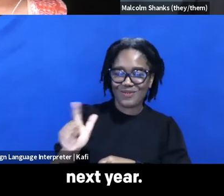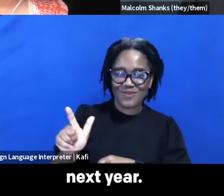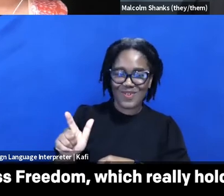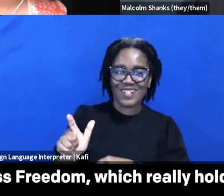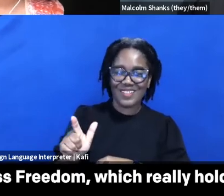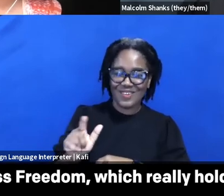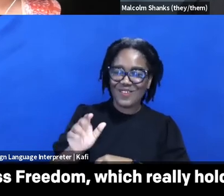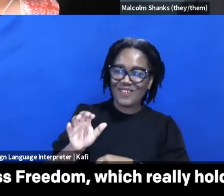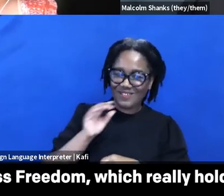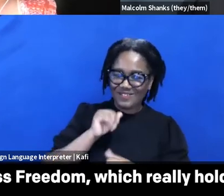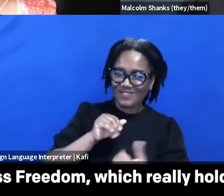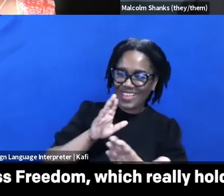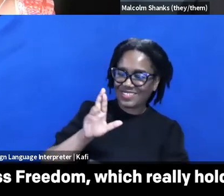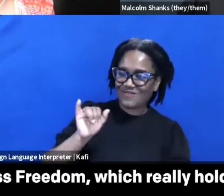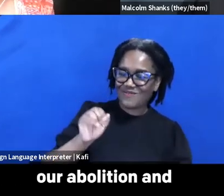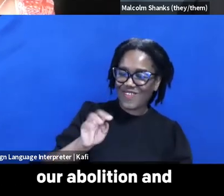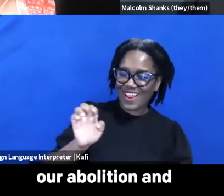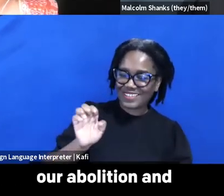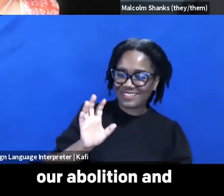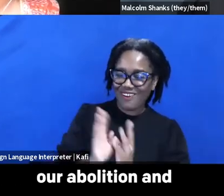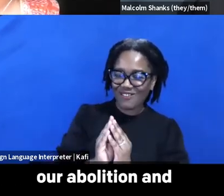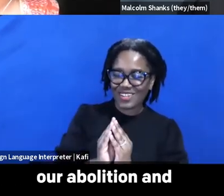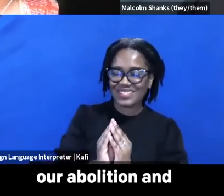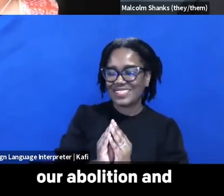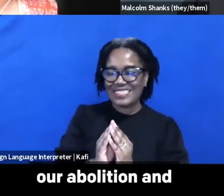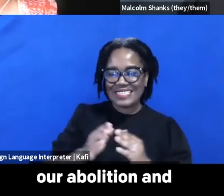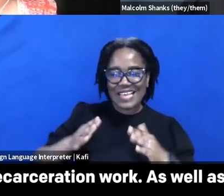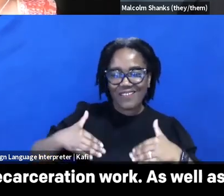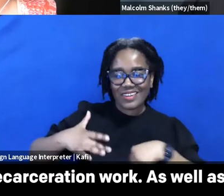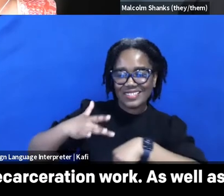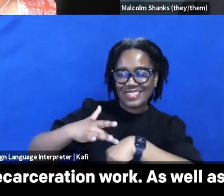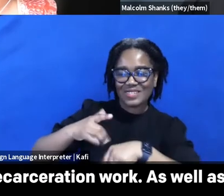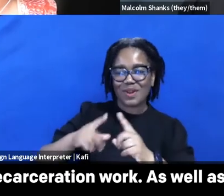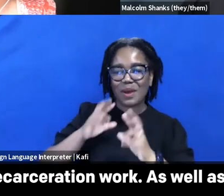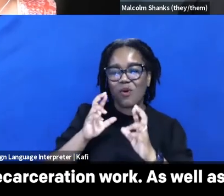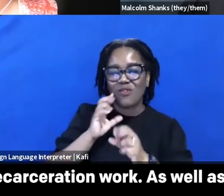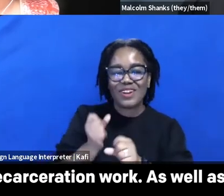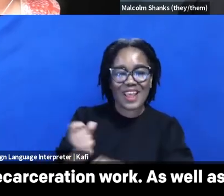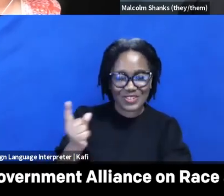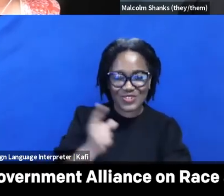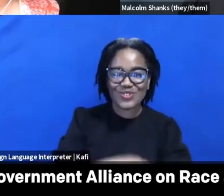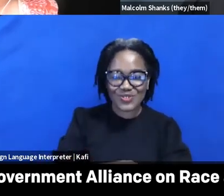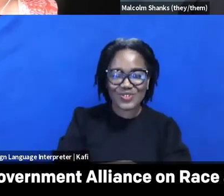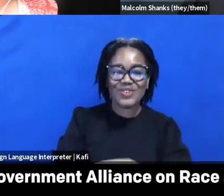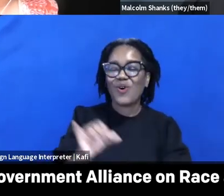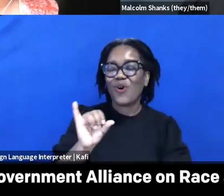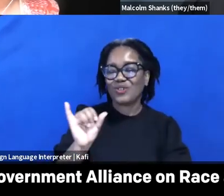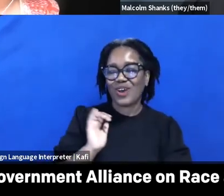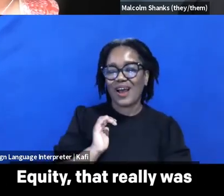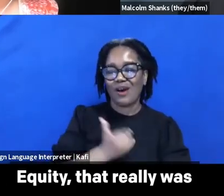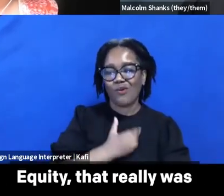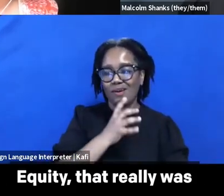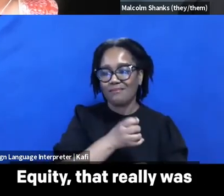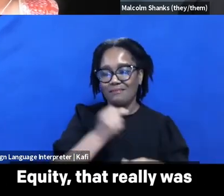to next year. Mass Freedom, which really holds our abolition and decarceration work, as well as